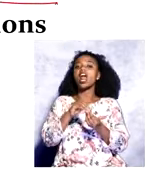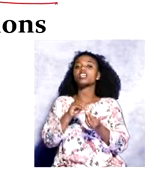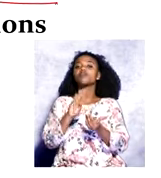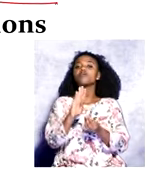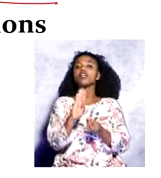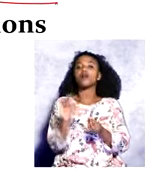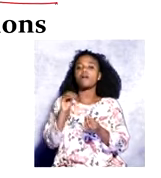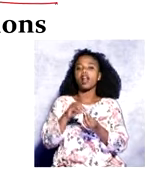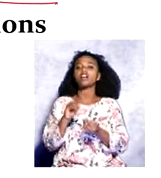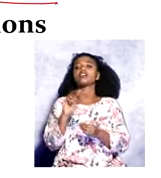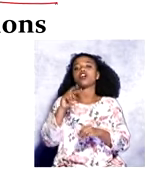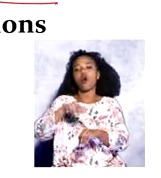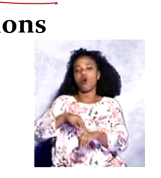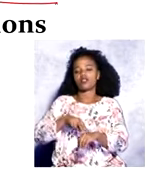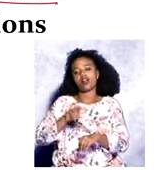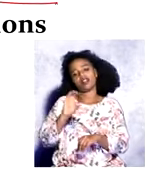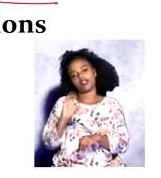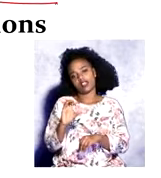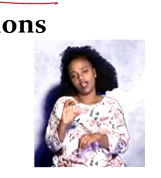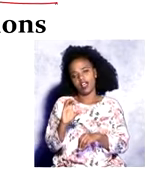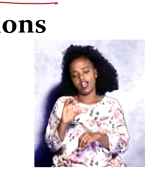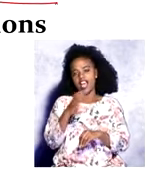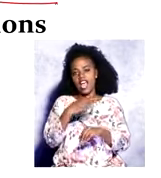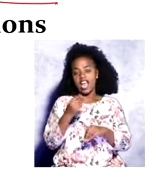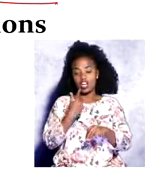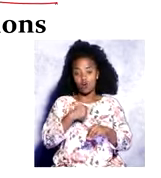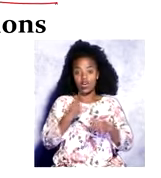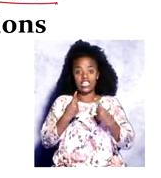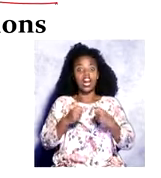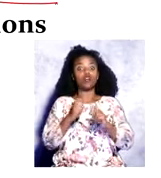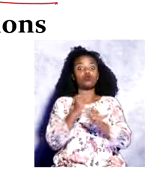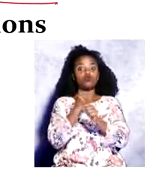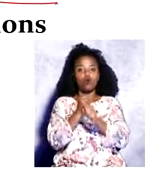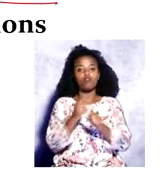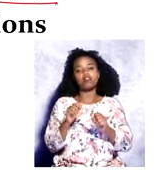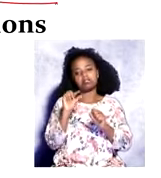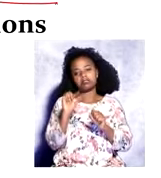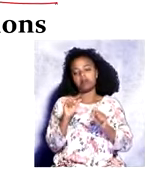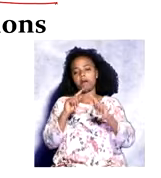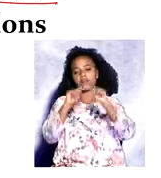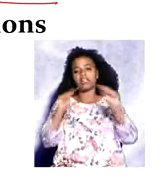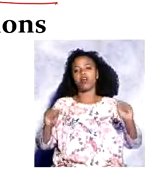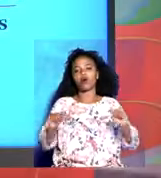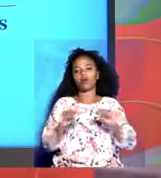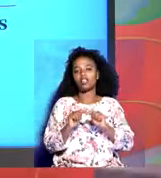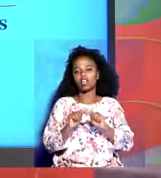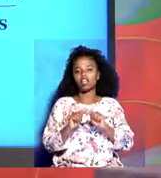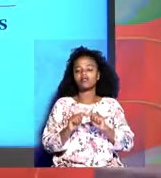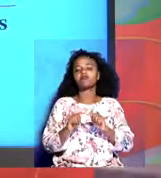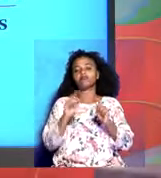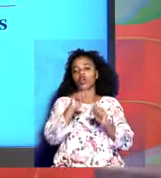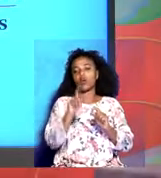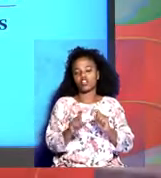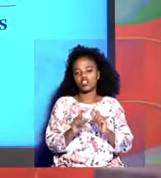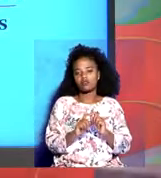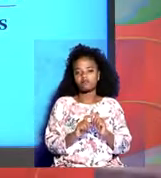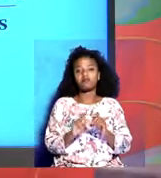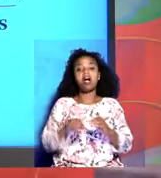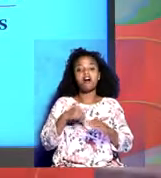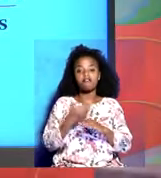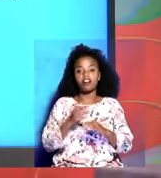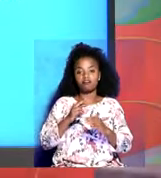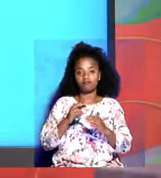plus some constant c, and we try to solve some trigonometric equations. So after